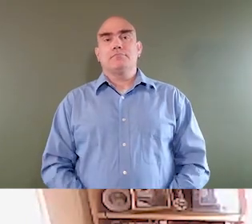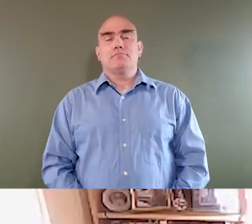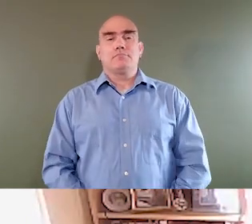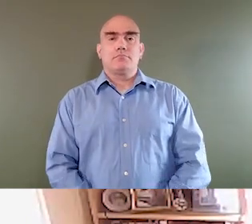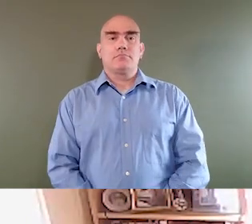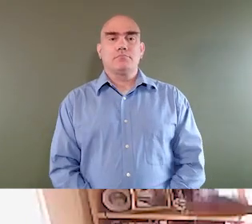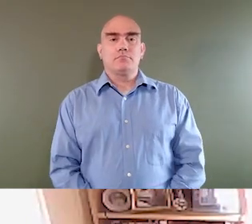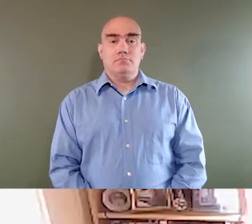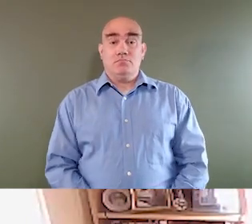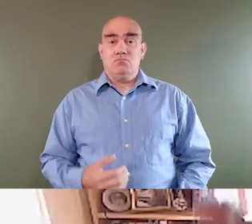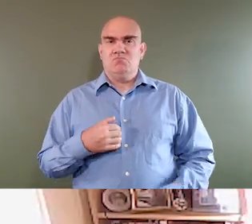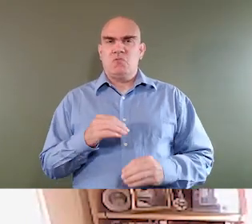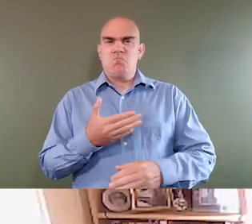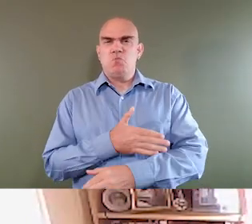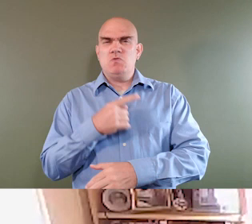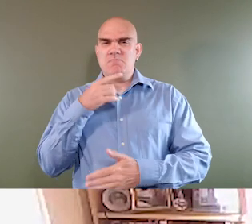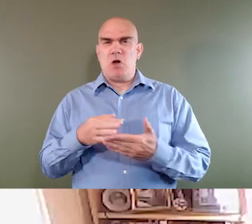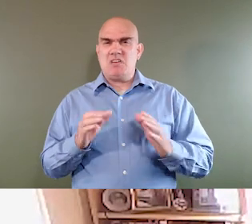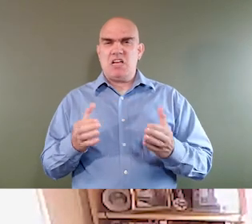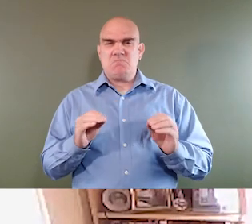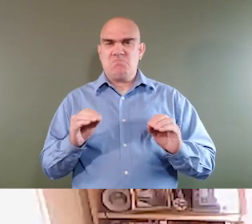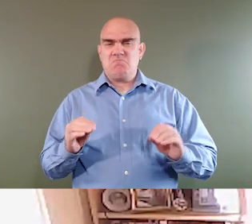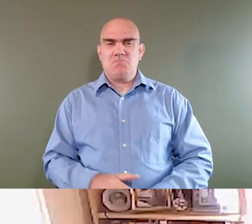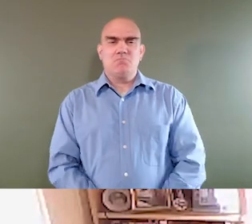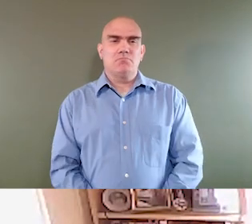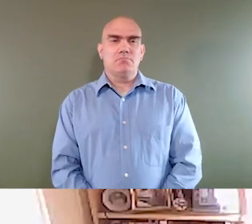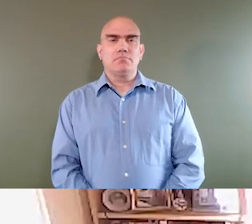We're gonna do no music for this part of class.